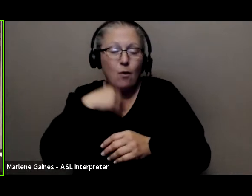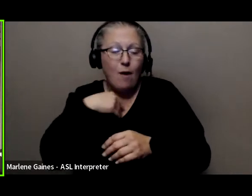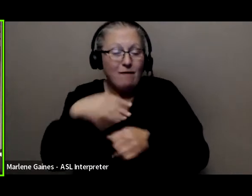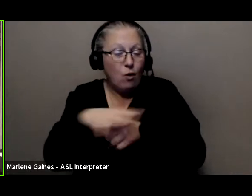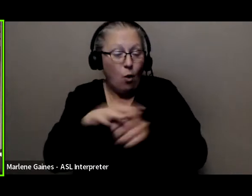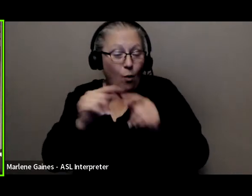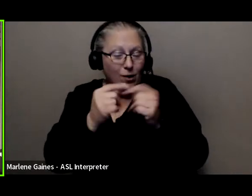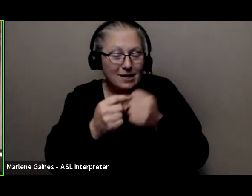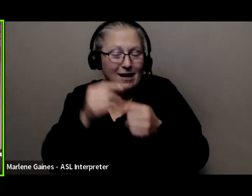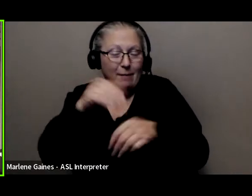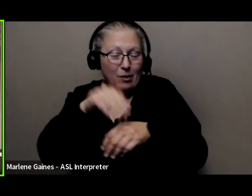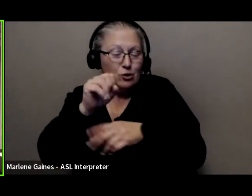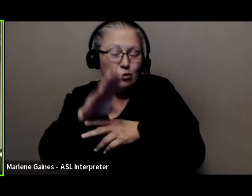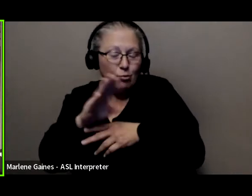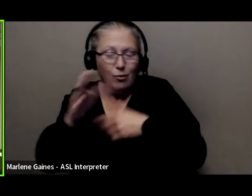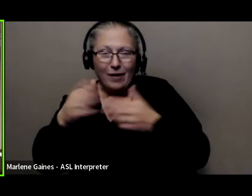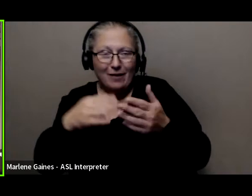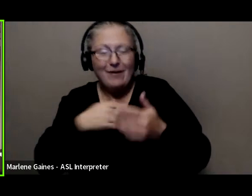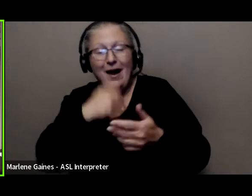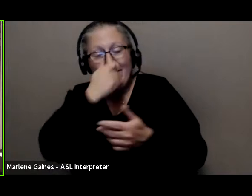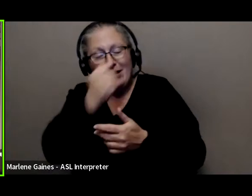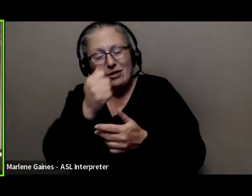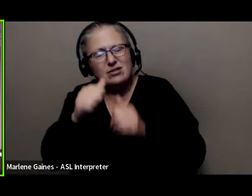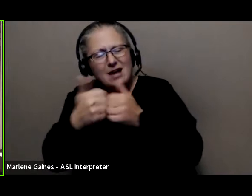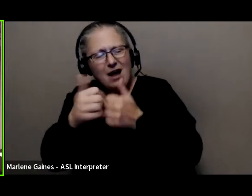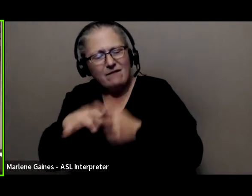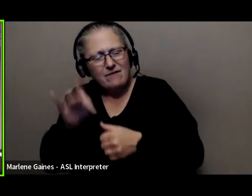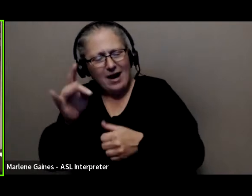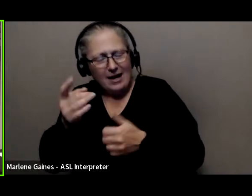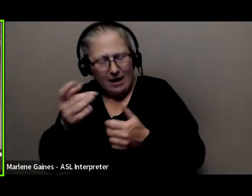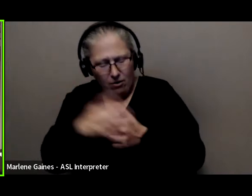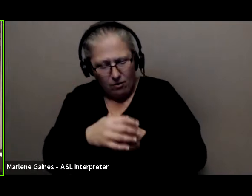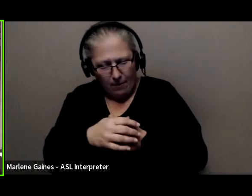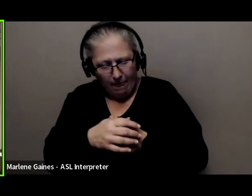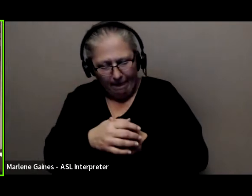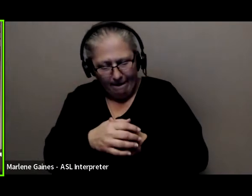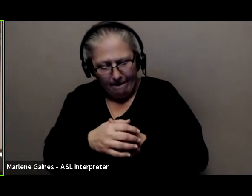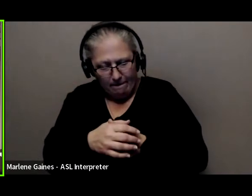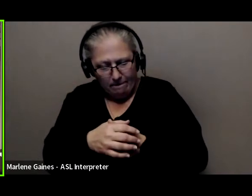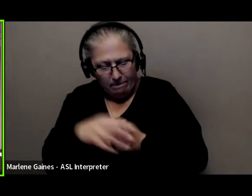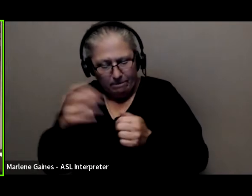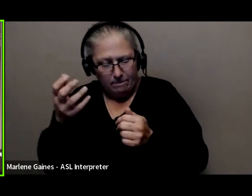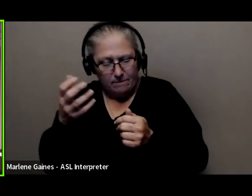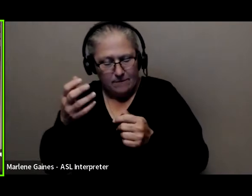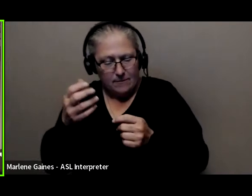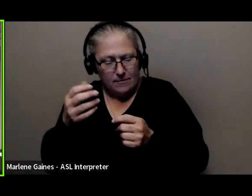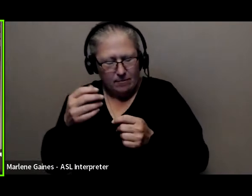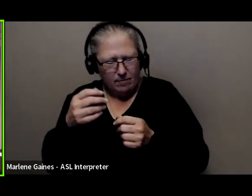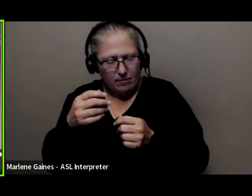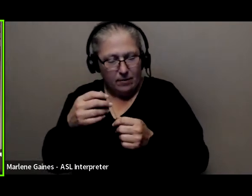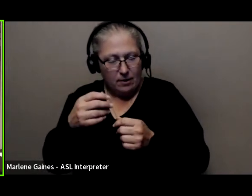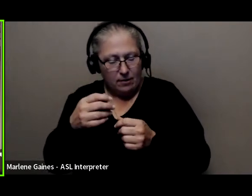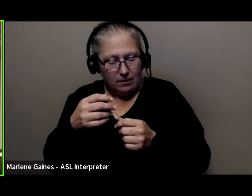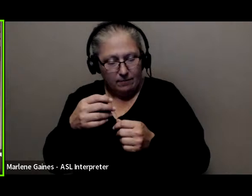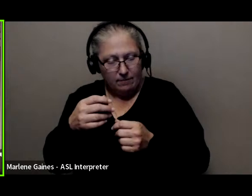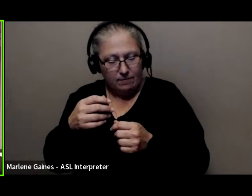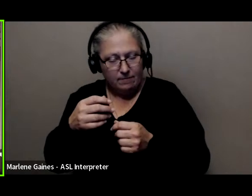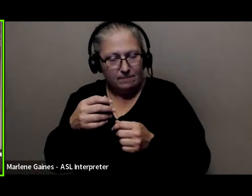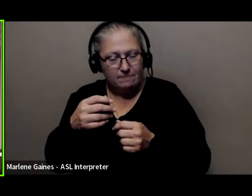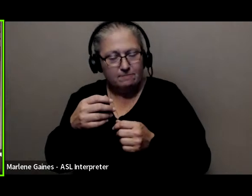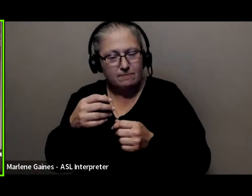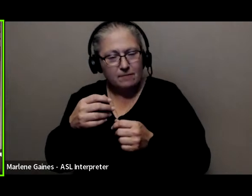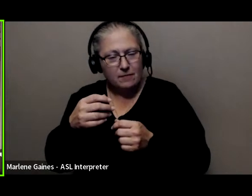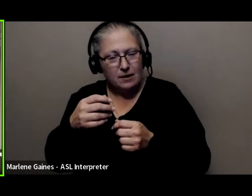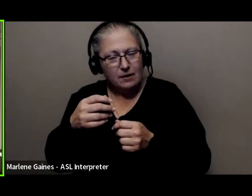But I'm interested to find out how we could help garner not the support, but get every